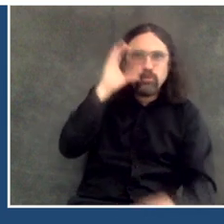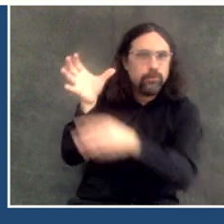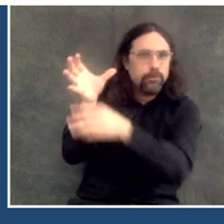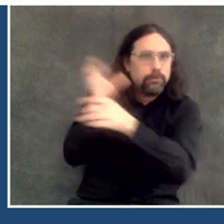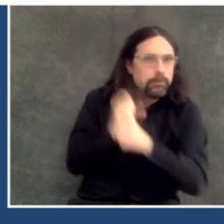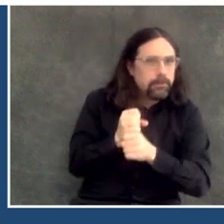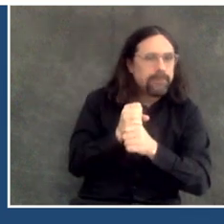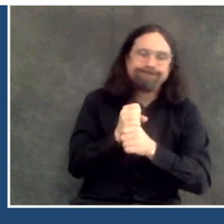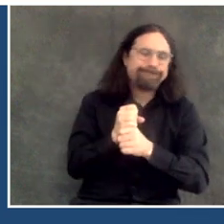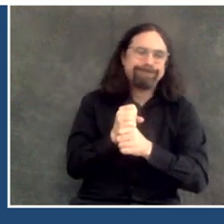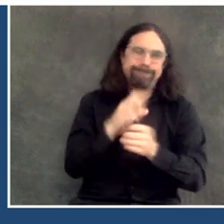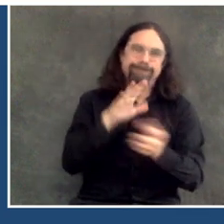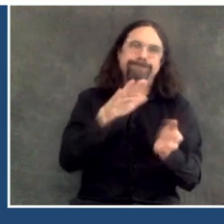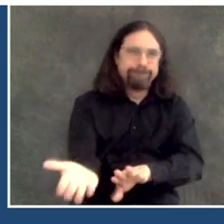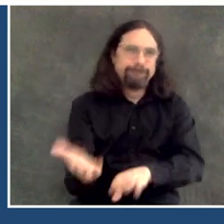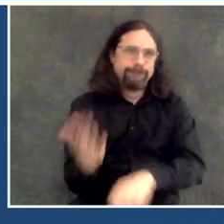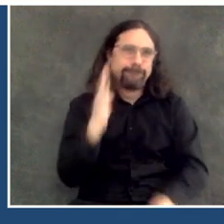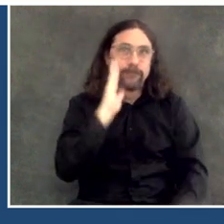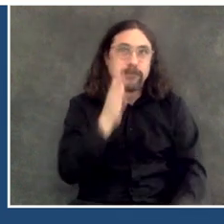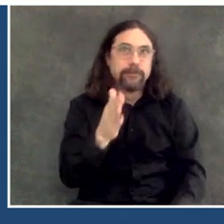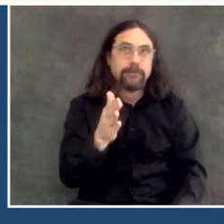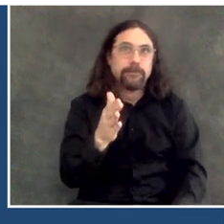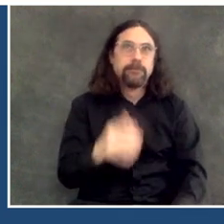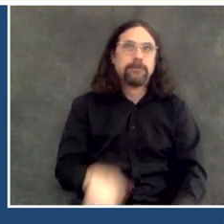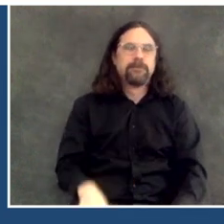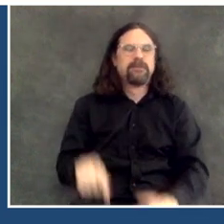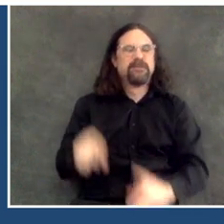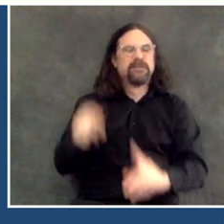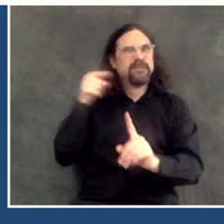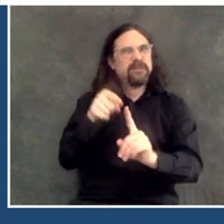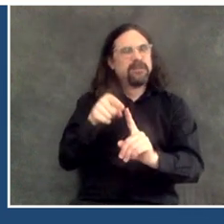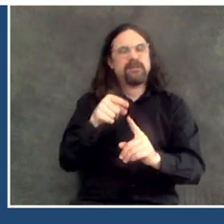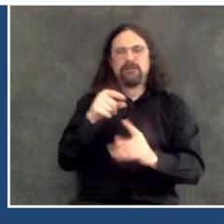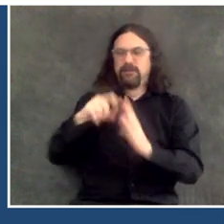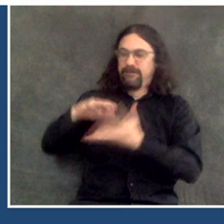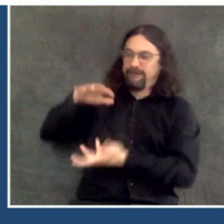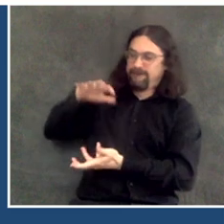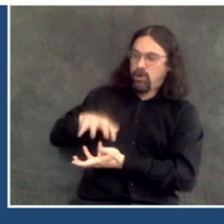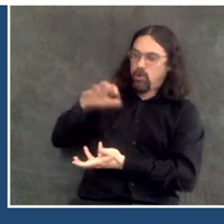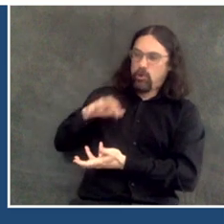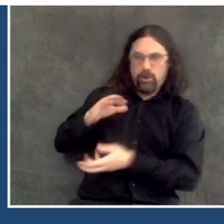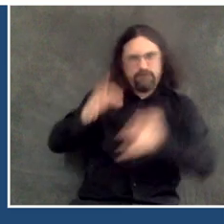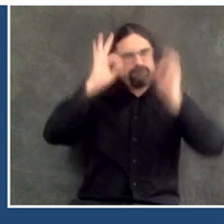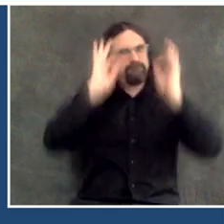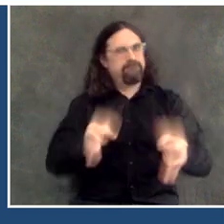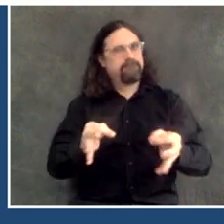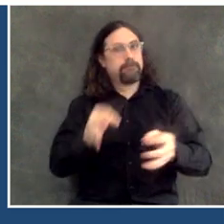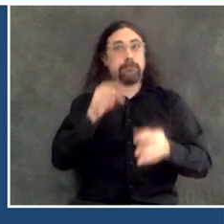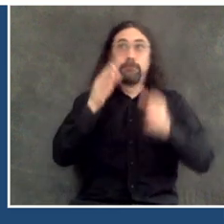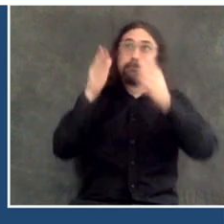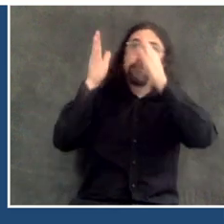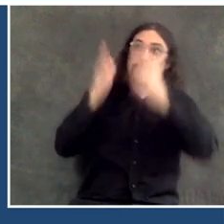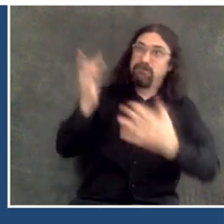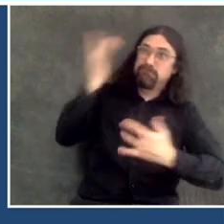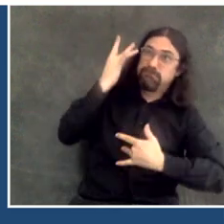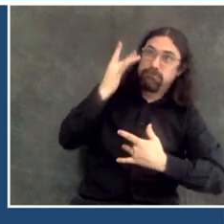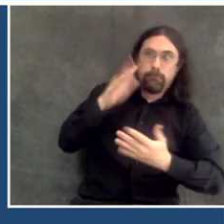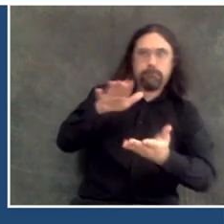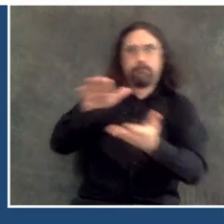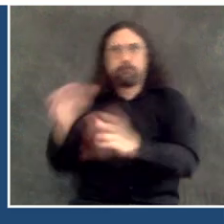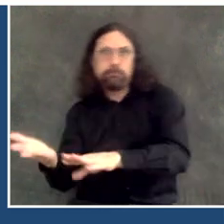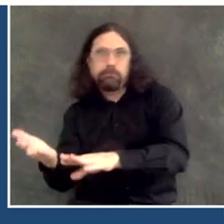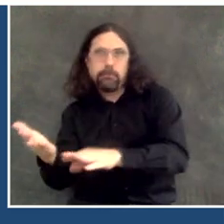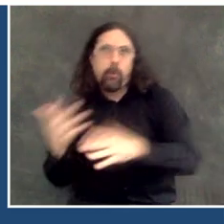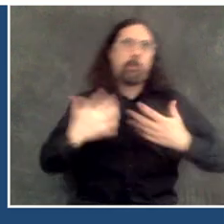and death. If we're going to save every single life we can save, we must have the ventilators we need exactly where we need them when we need